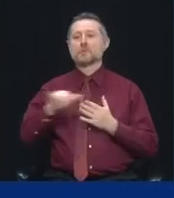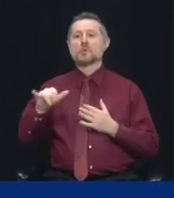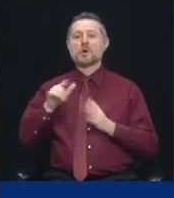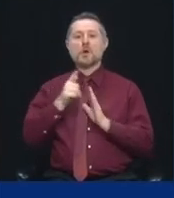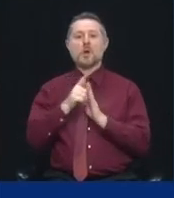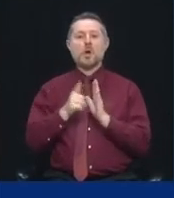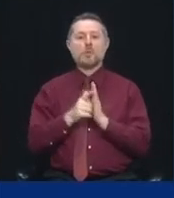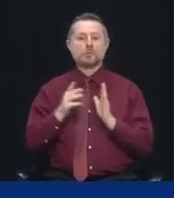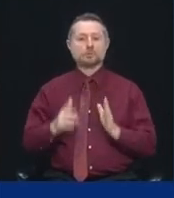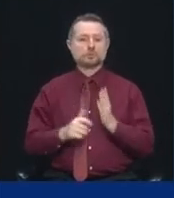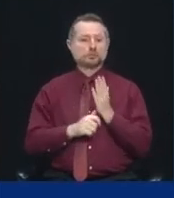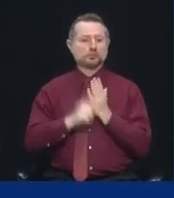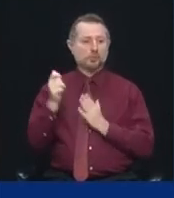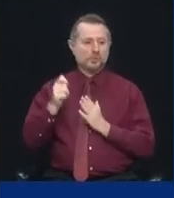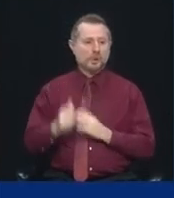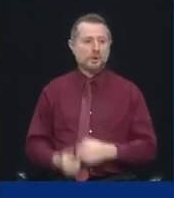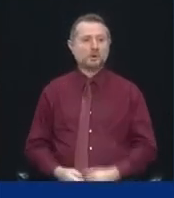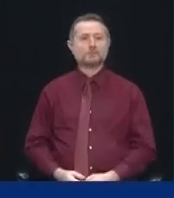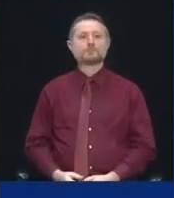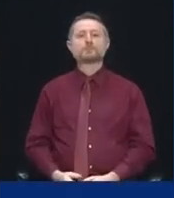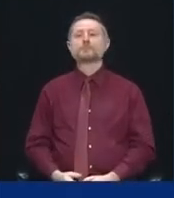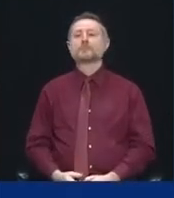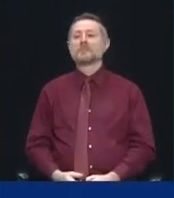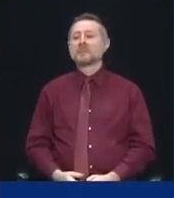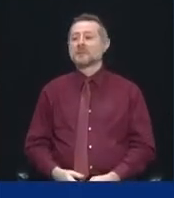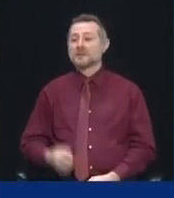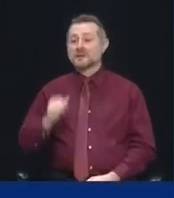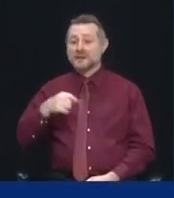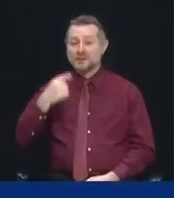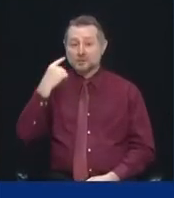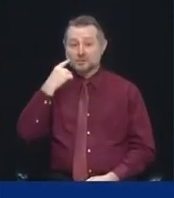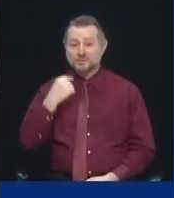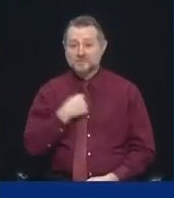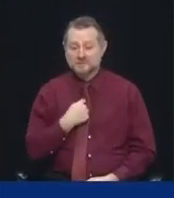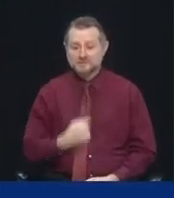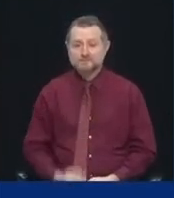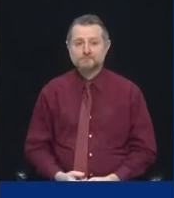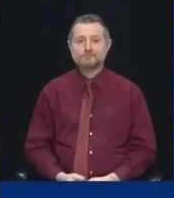microphone. Governor, can you hear me okay? Yes, sir.